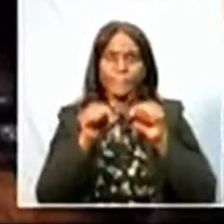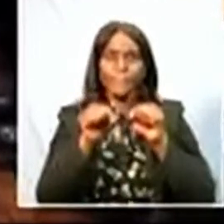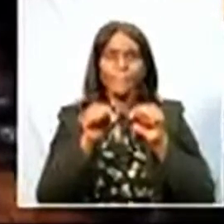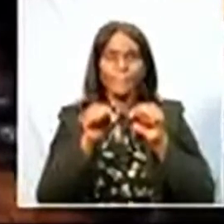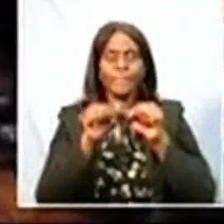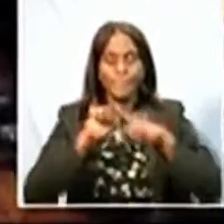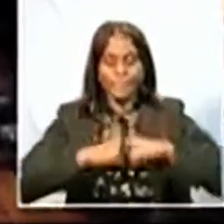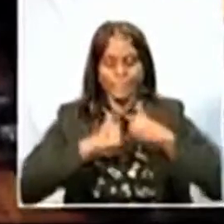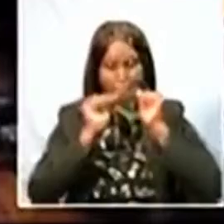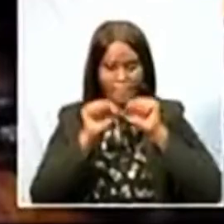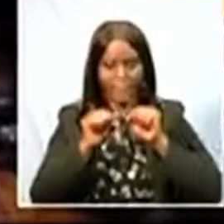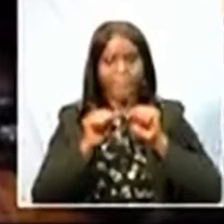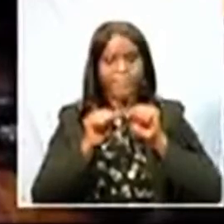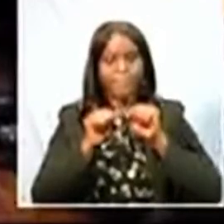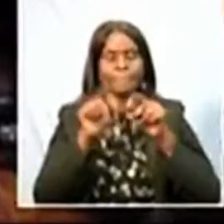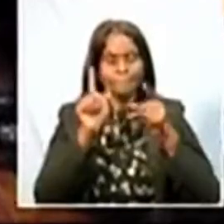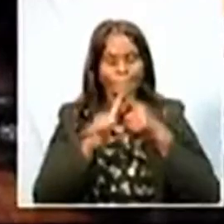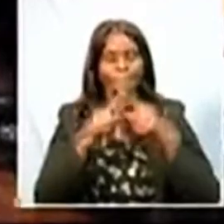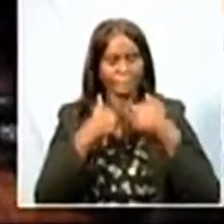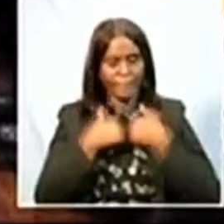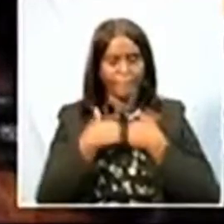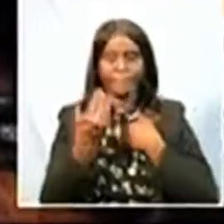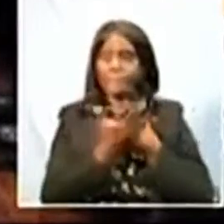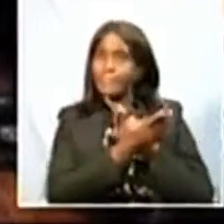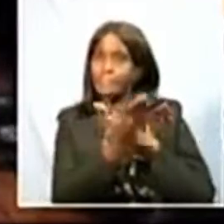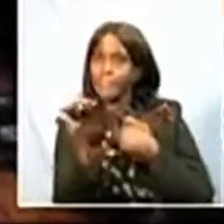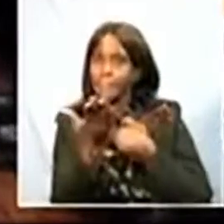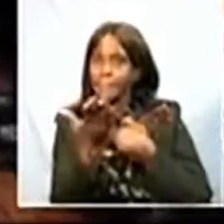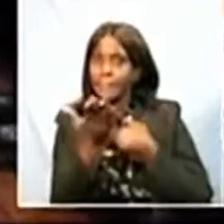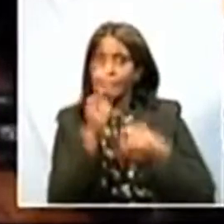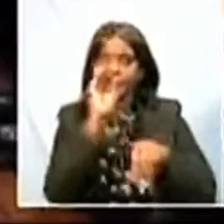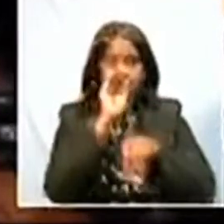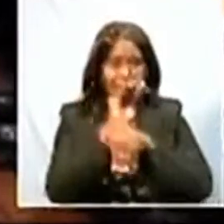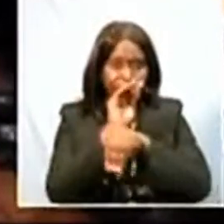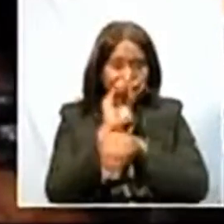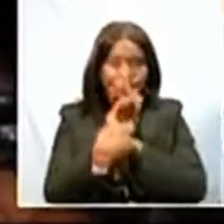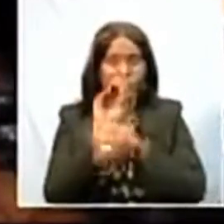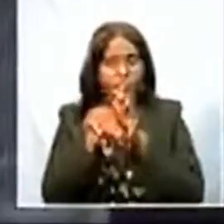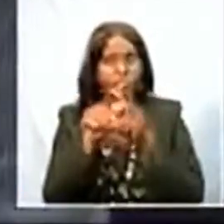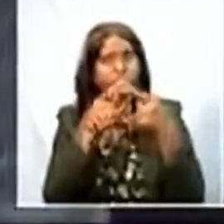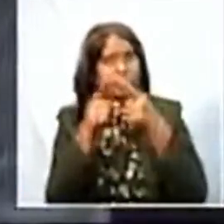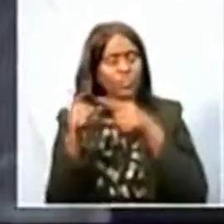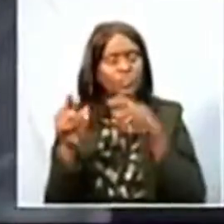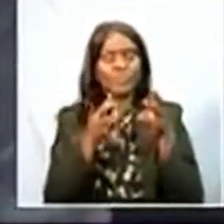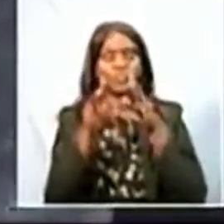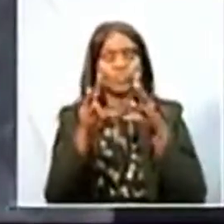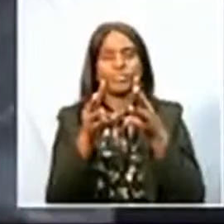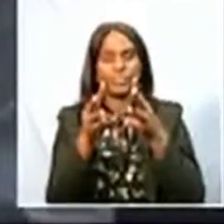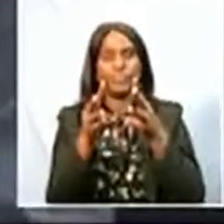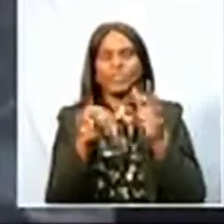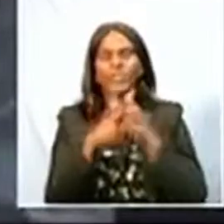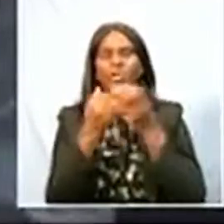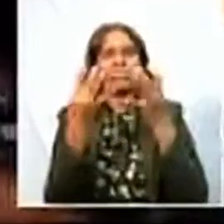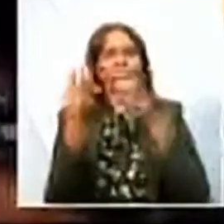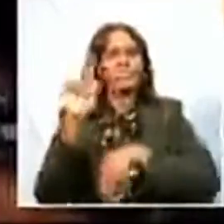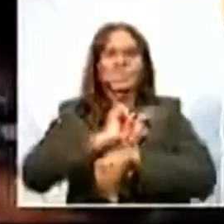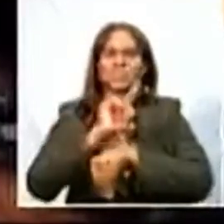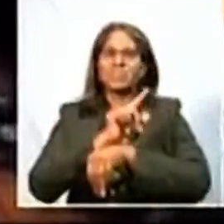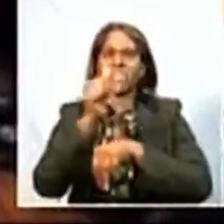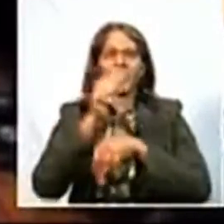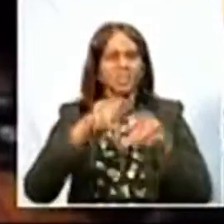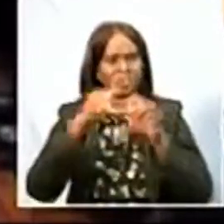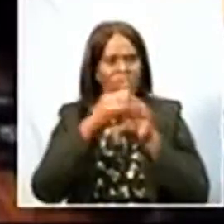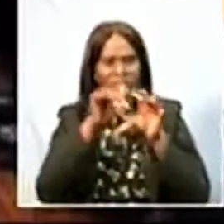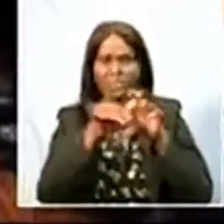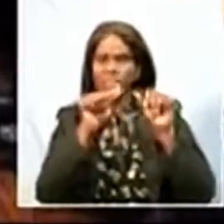to have these documents in duplicate. How many days did you engage